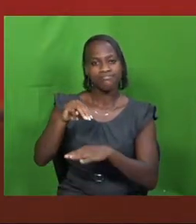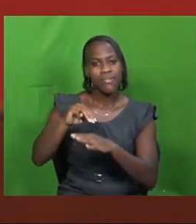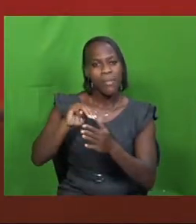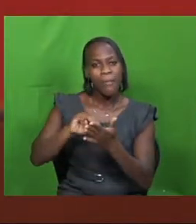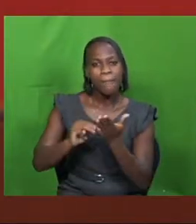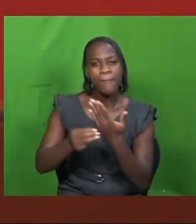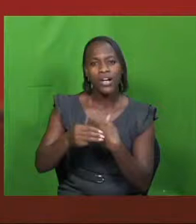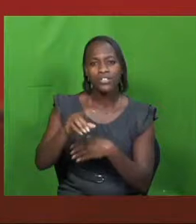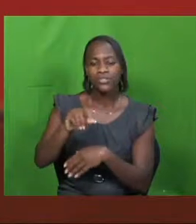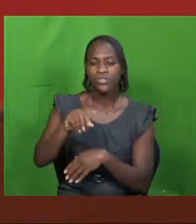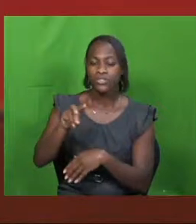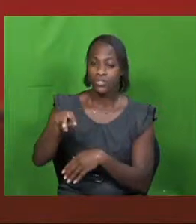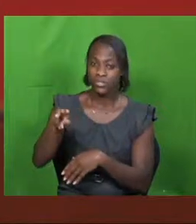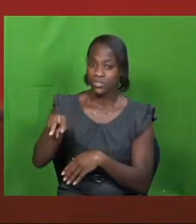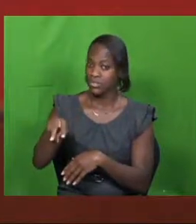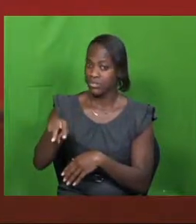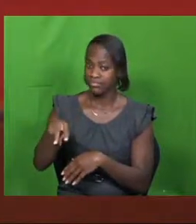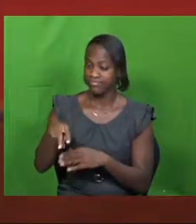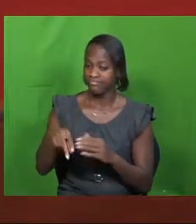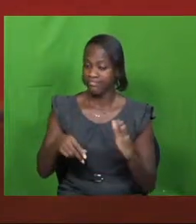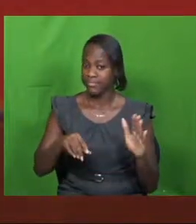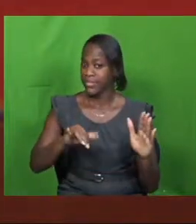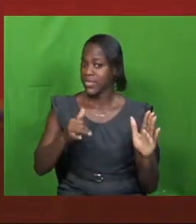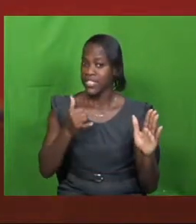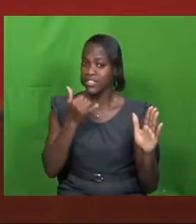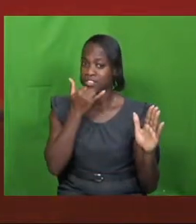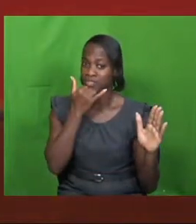2022. Any corrections?